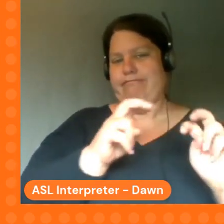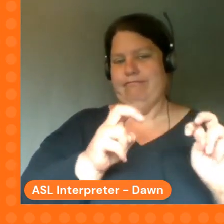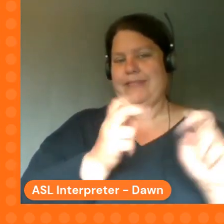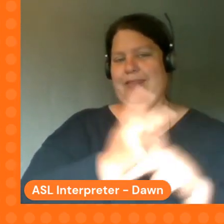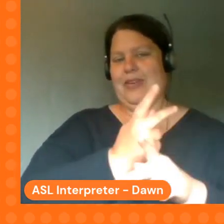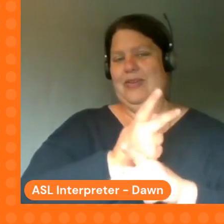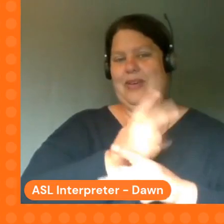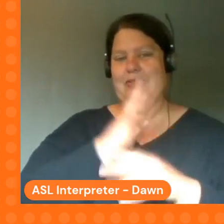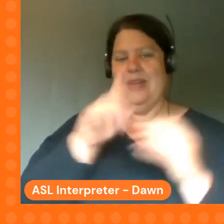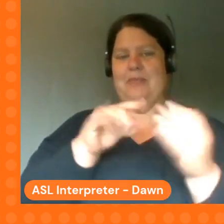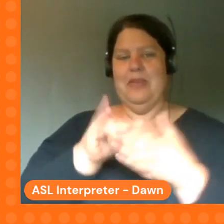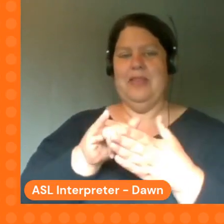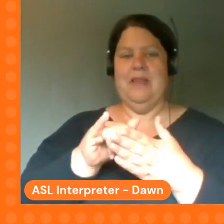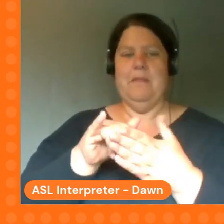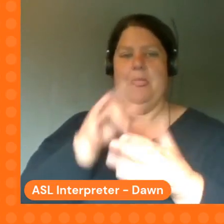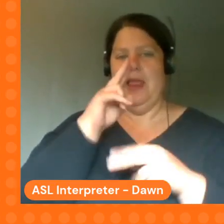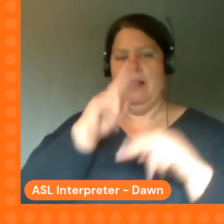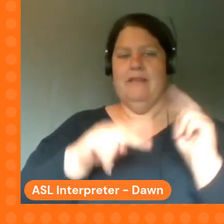it.